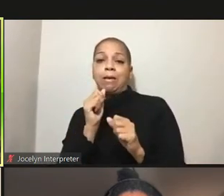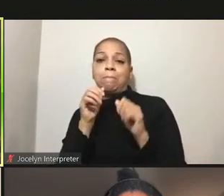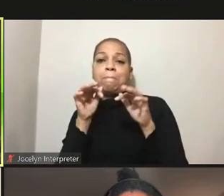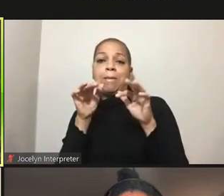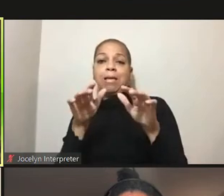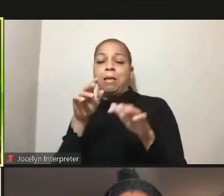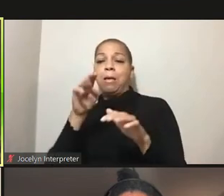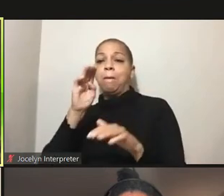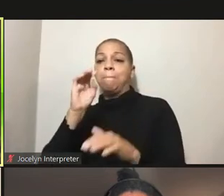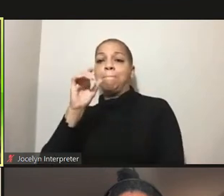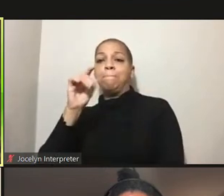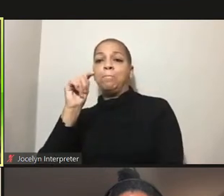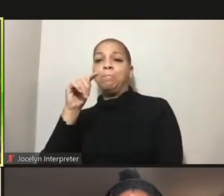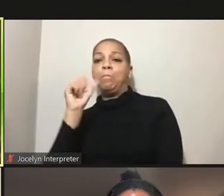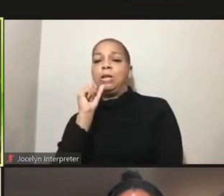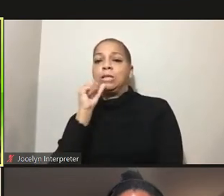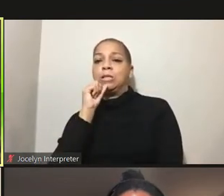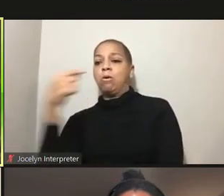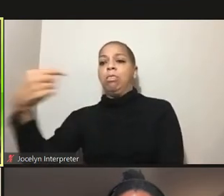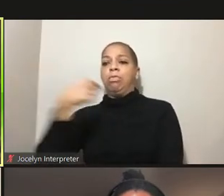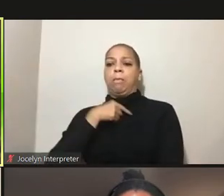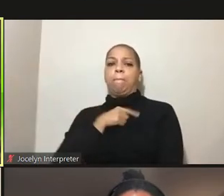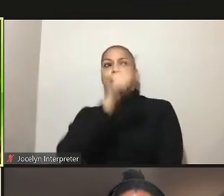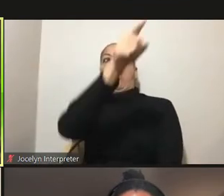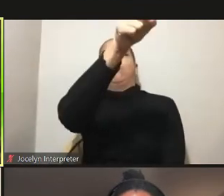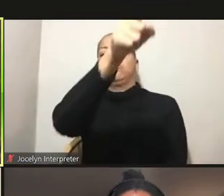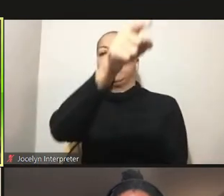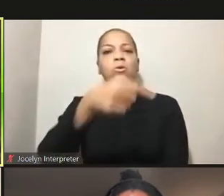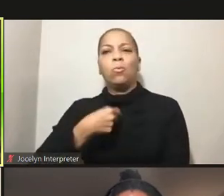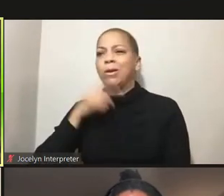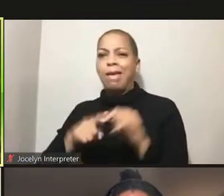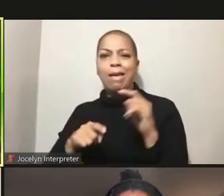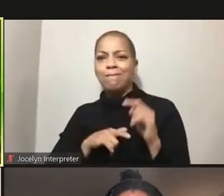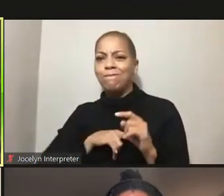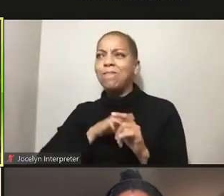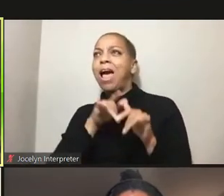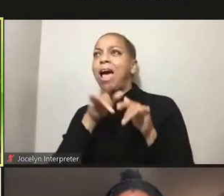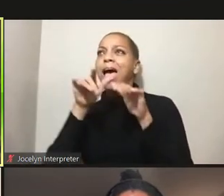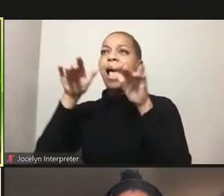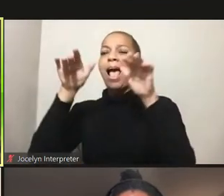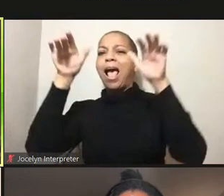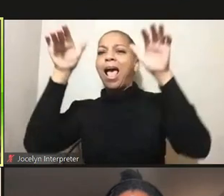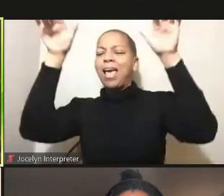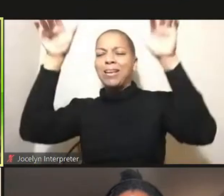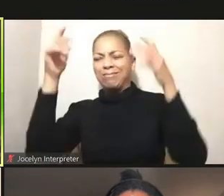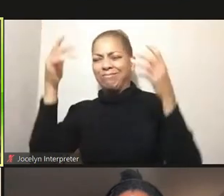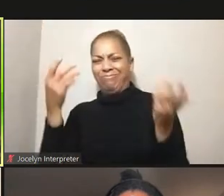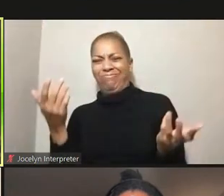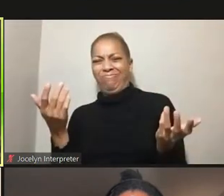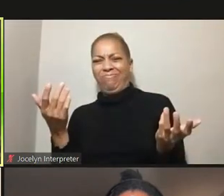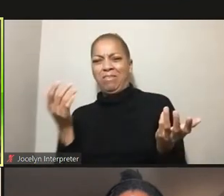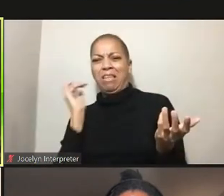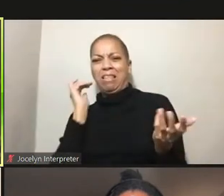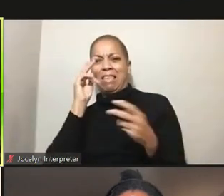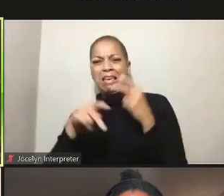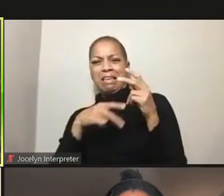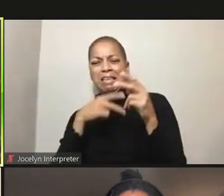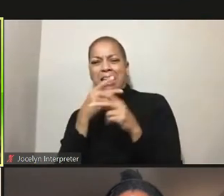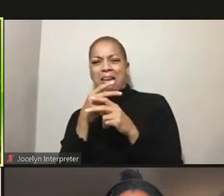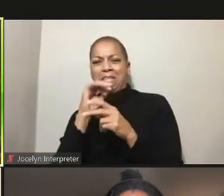don't bounce off us. We can't fly. And so all this sort of, all that kind of imagery is just